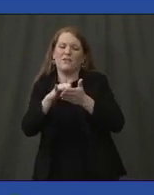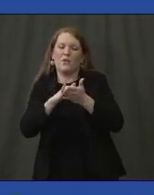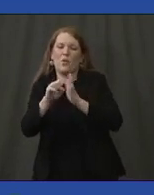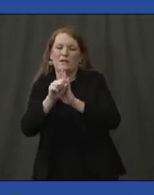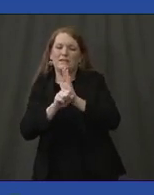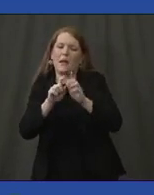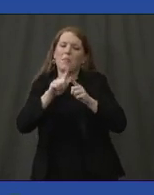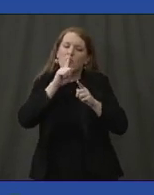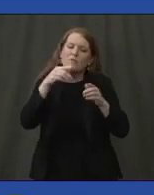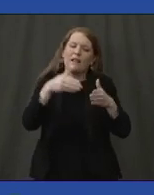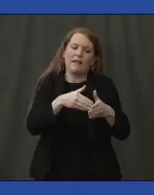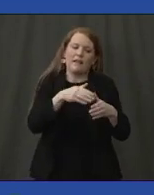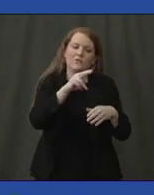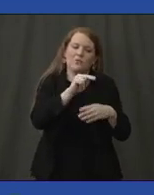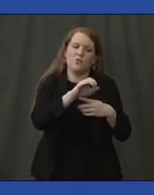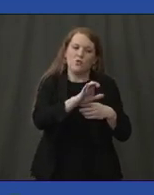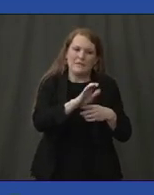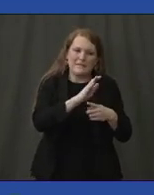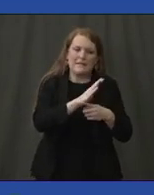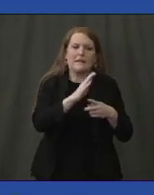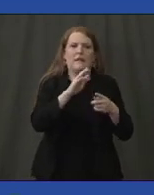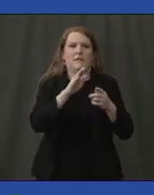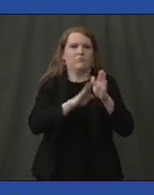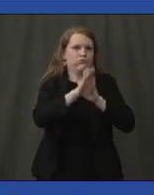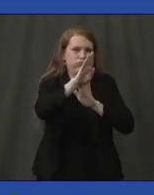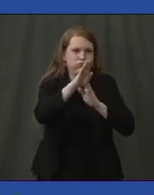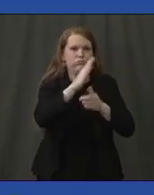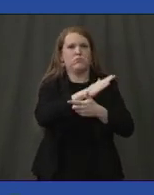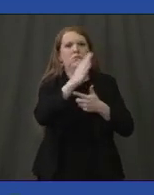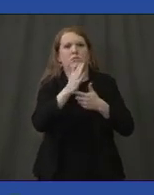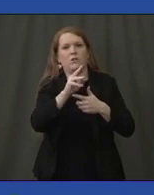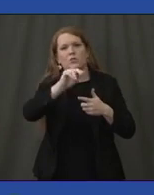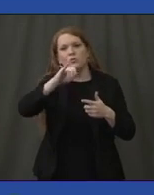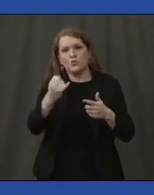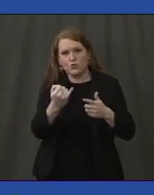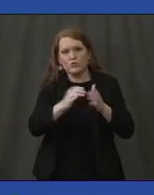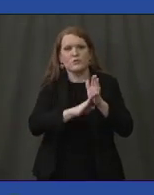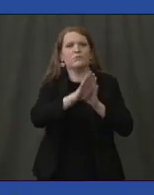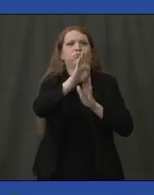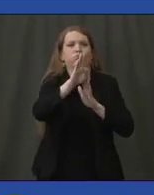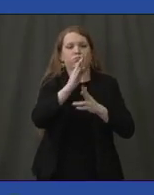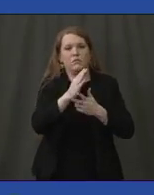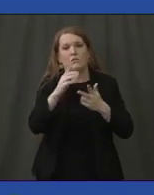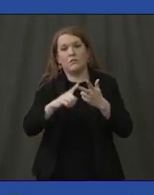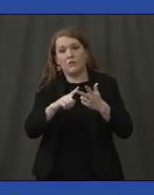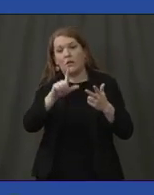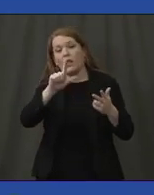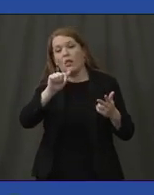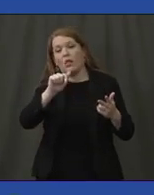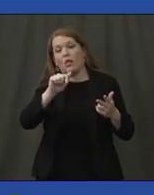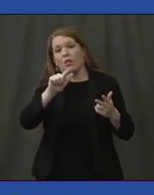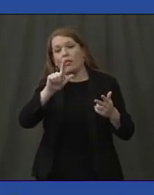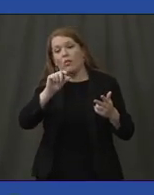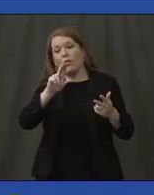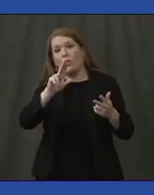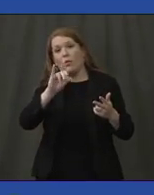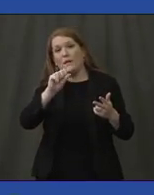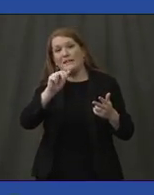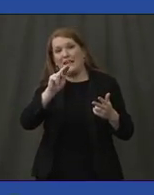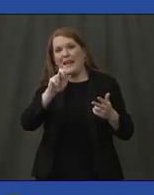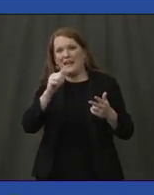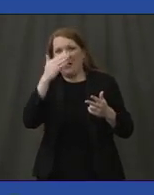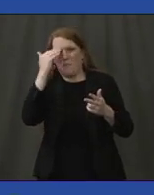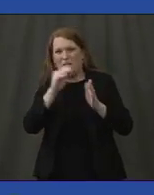up, followed by New Jersey, followed by Louisiana. I think I mentioned they have a real pandemic in their New Orleans area, followed